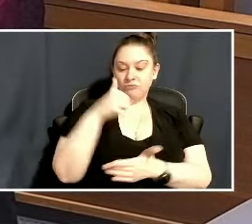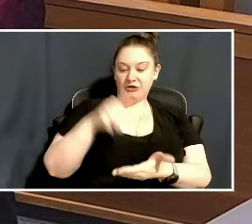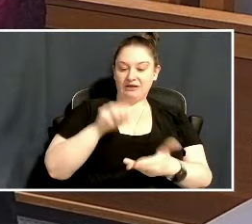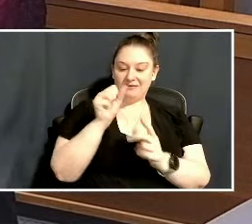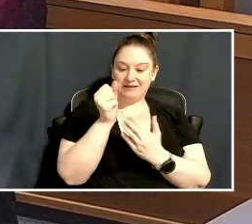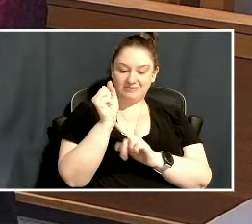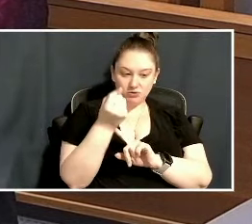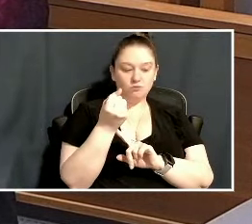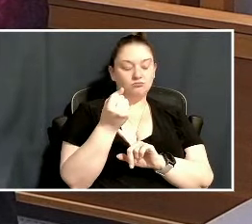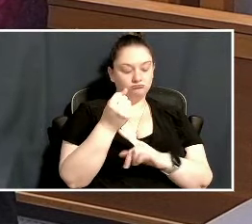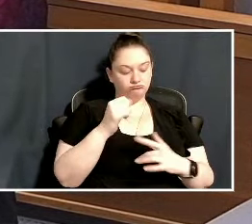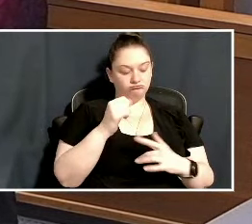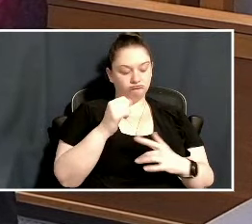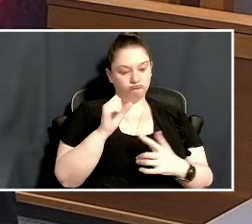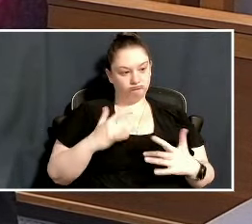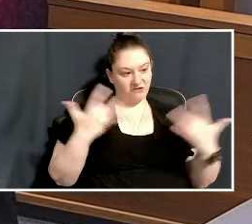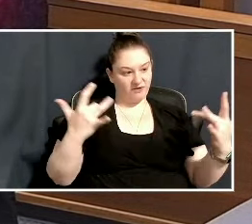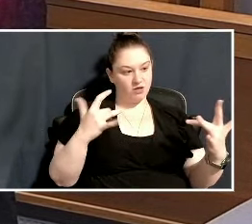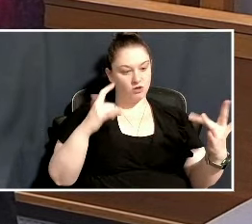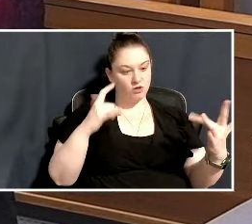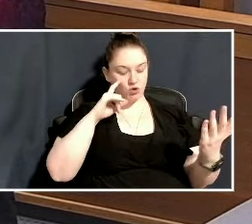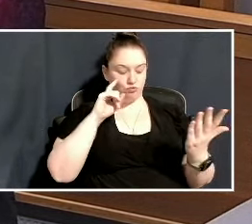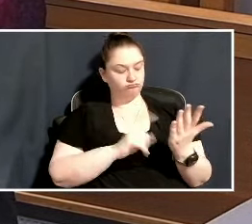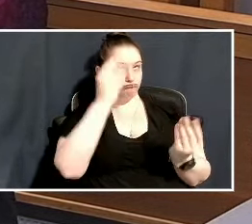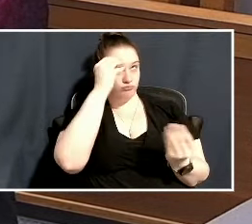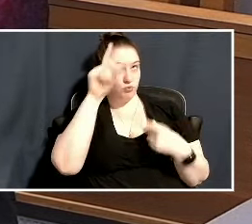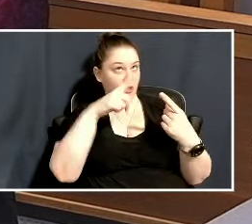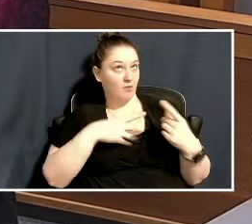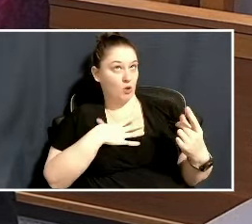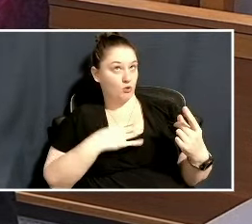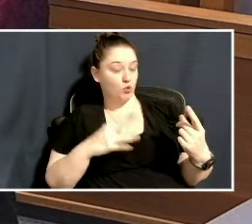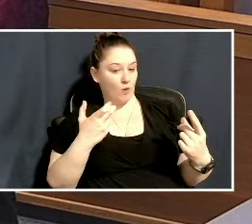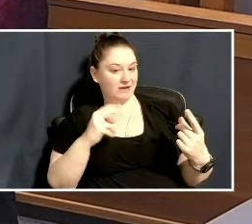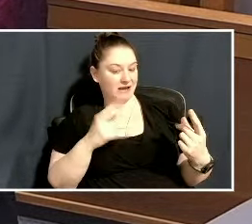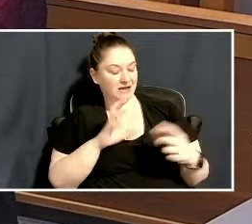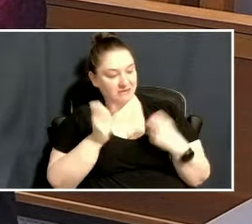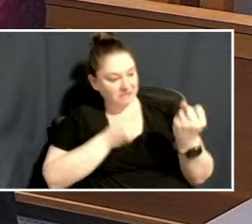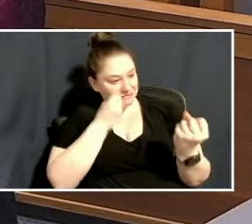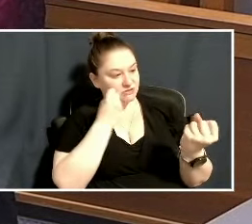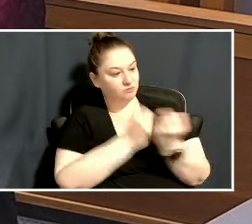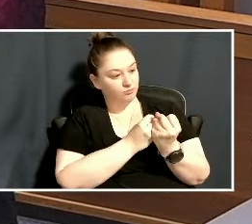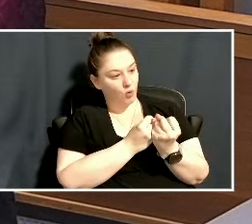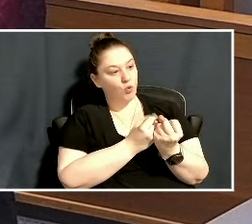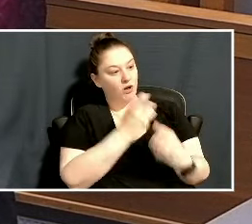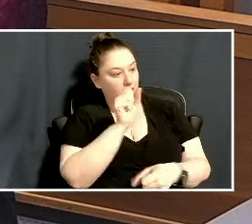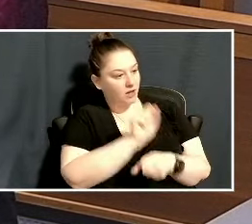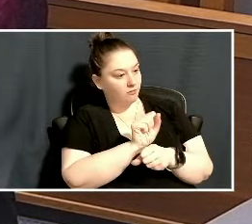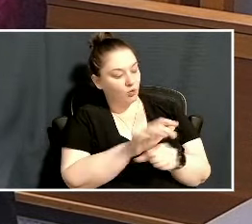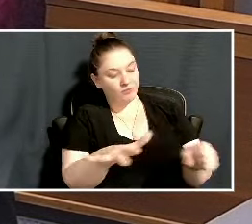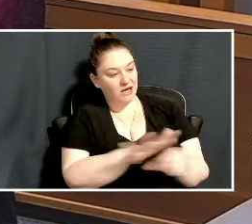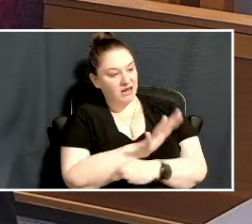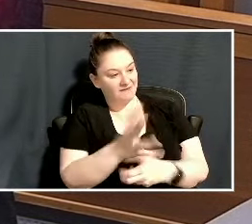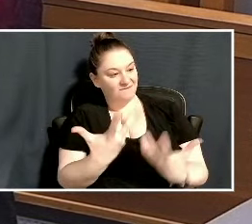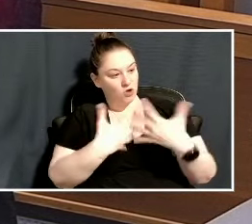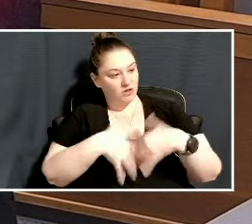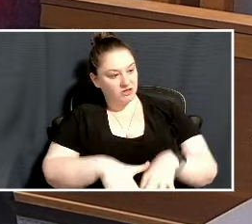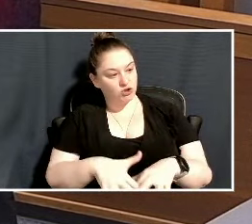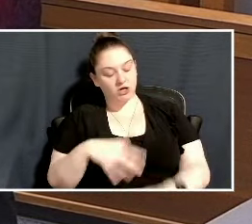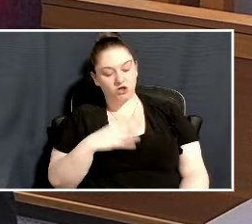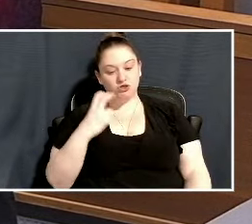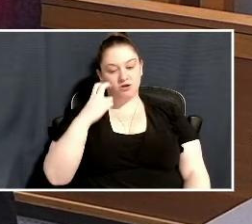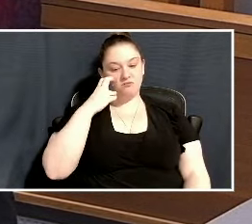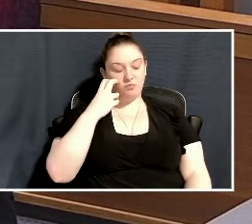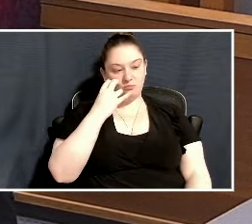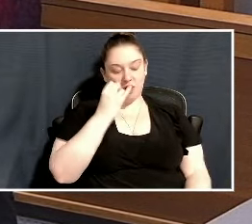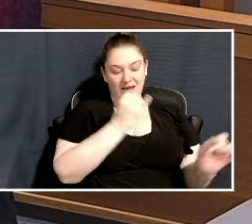significance of the white cane and to support employment and full integration of blind individuals in our city. Dated this ninth day